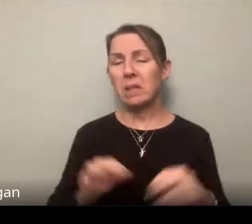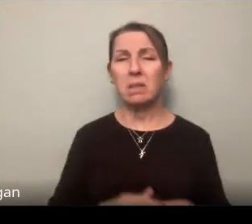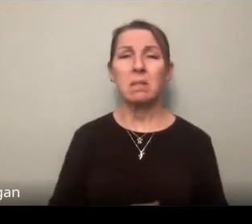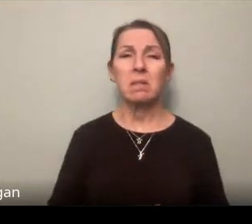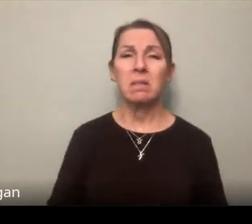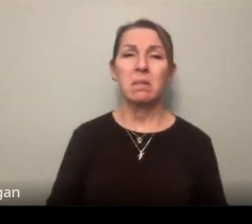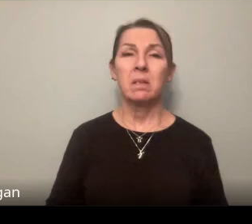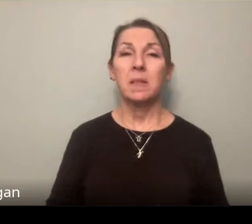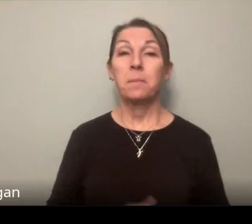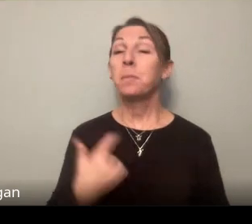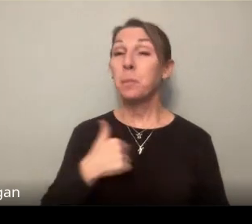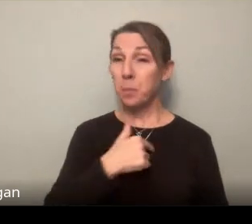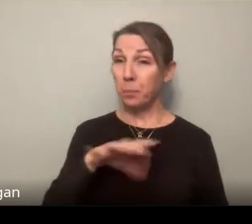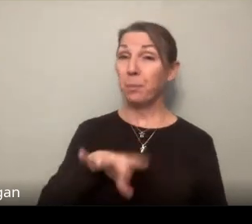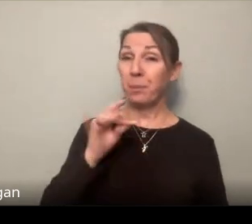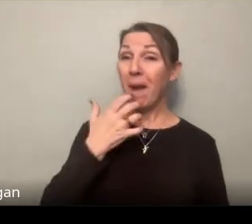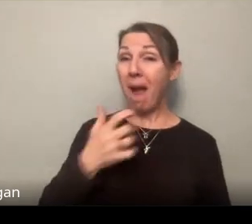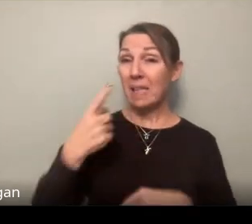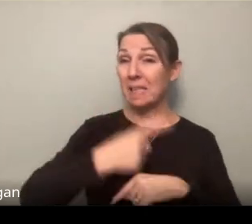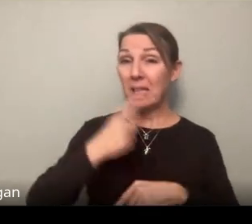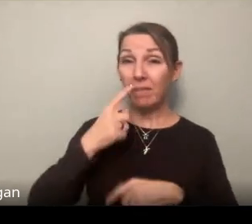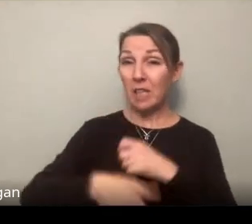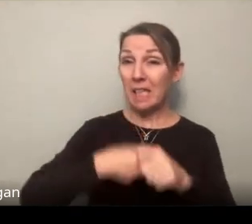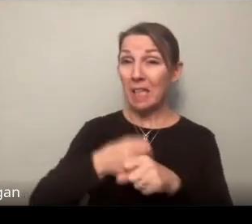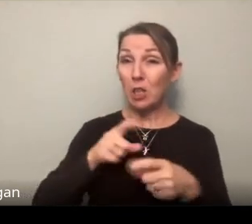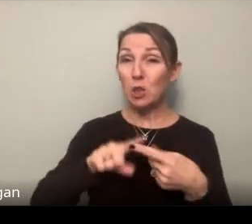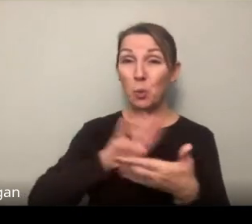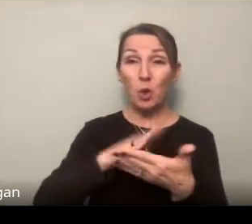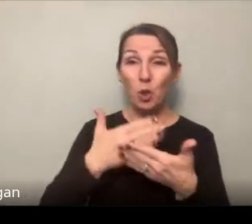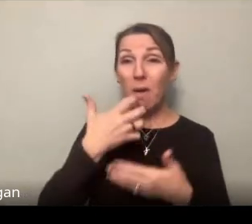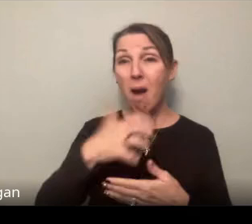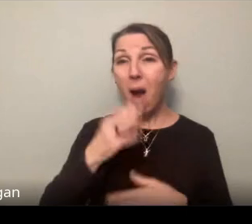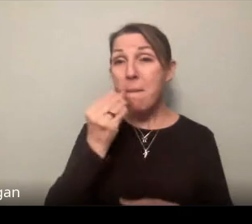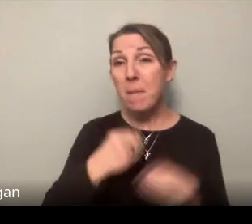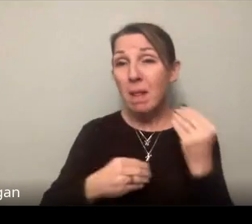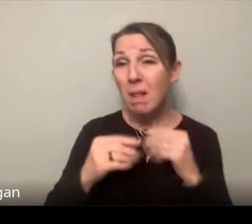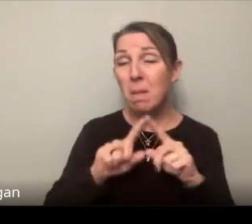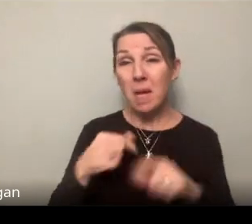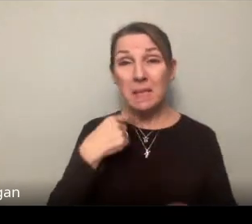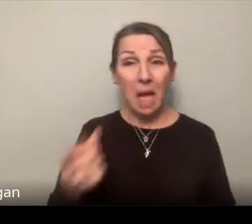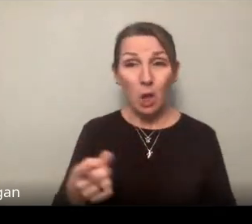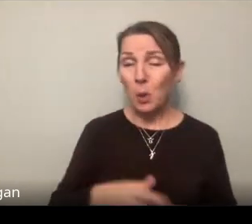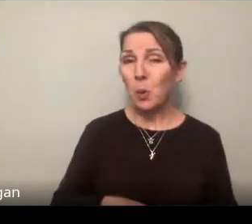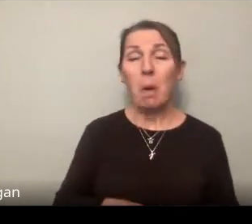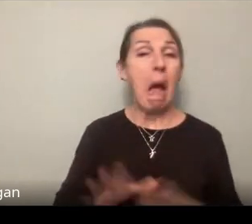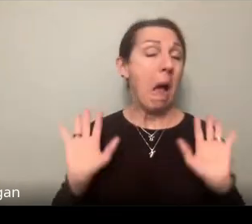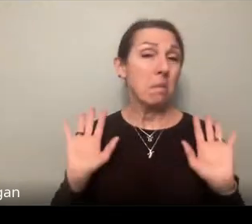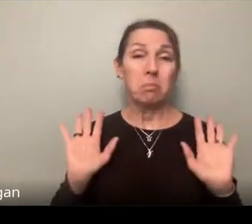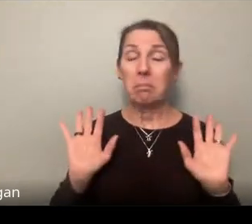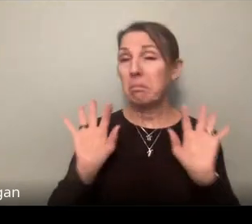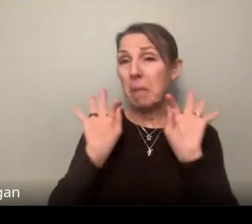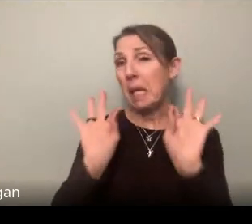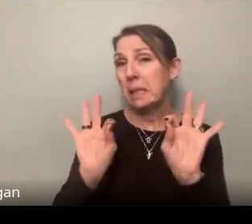And we did pick the hottest day of the year so far to cook a hot meal, and I have to tell you, it's